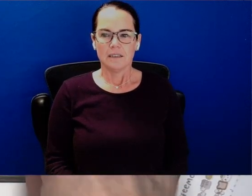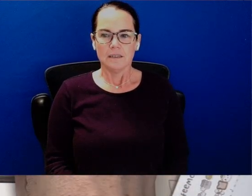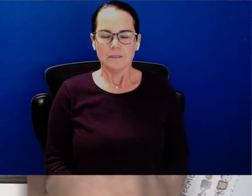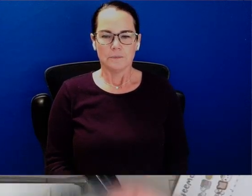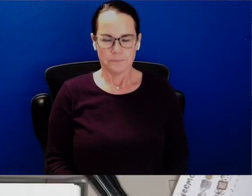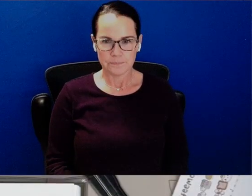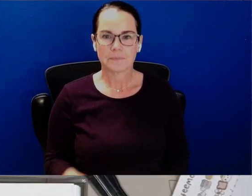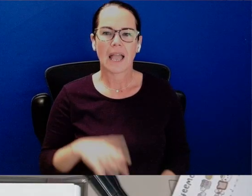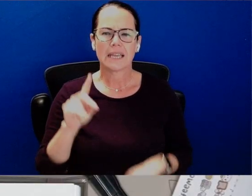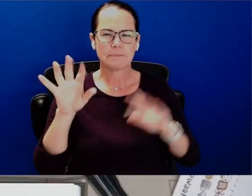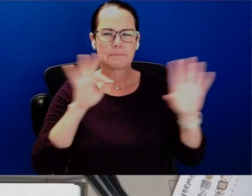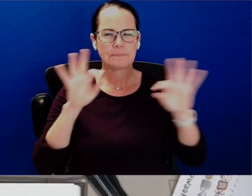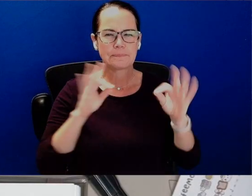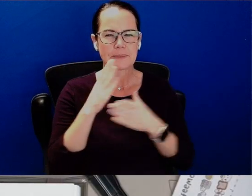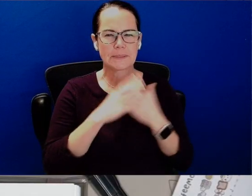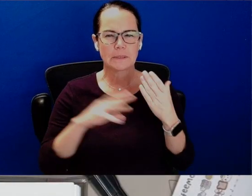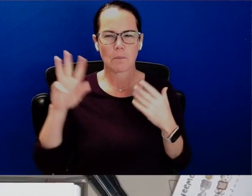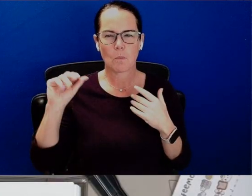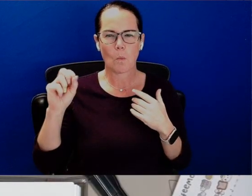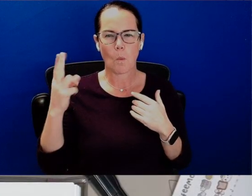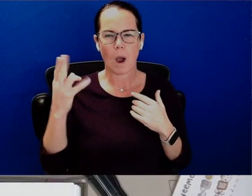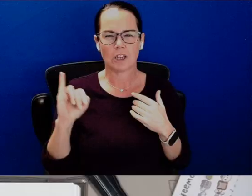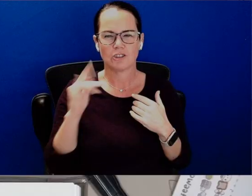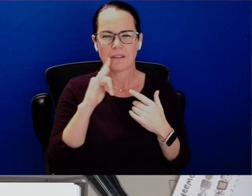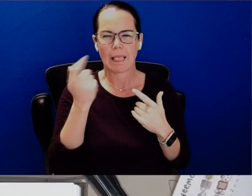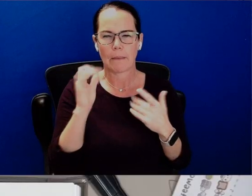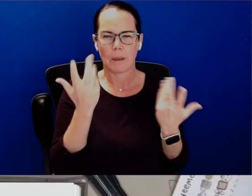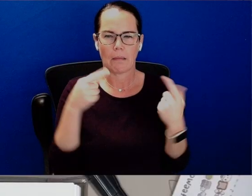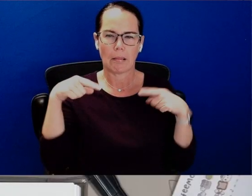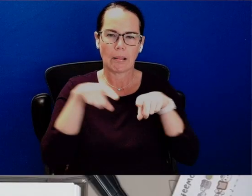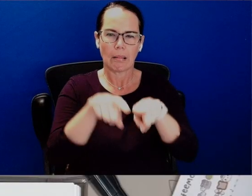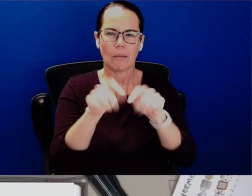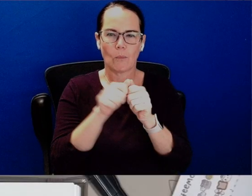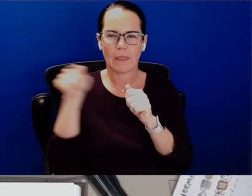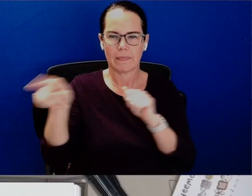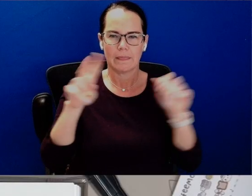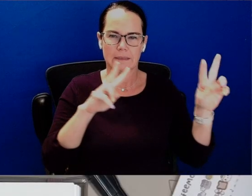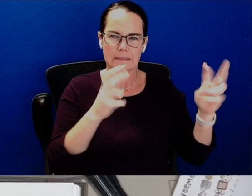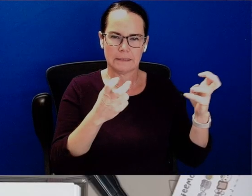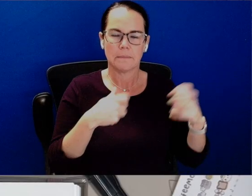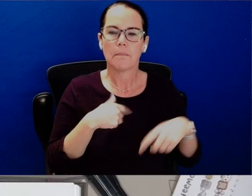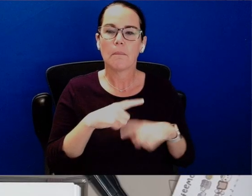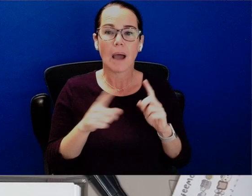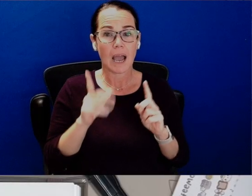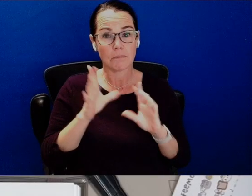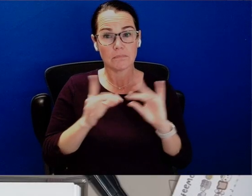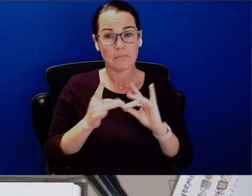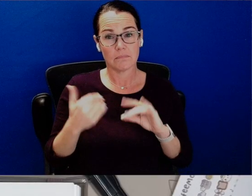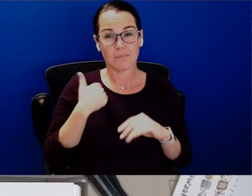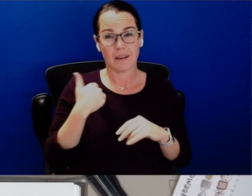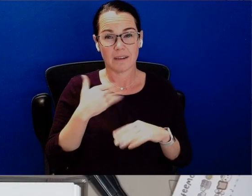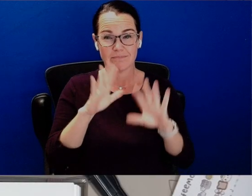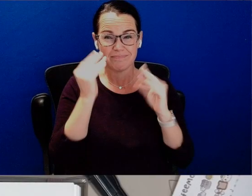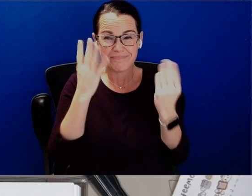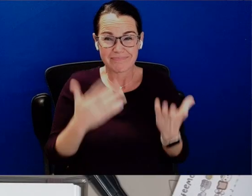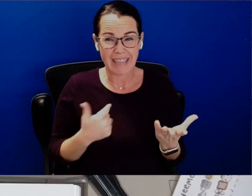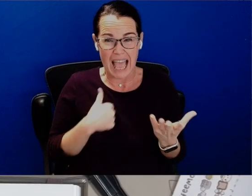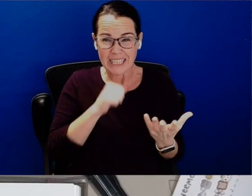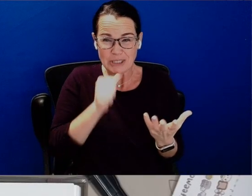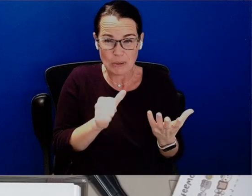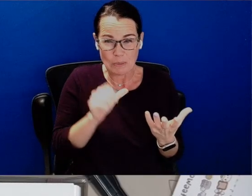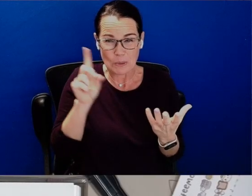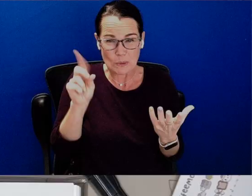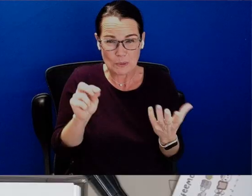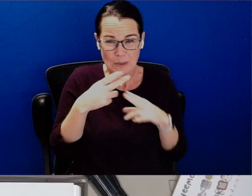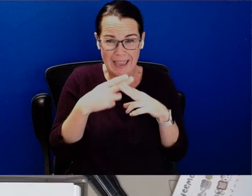I did pull out some different washi that kind of goes with this theme. I said this in a previous video, but you know, I don't